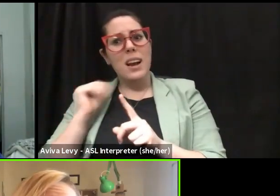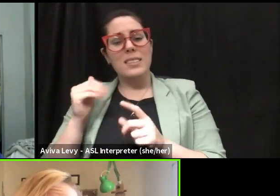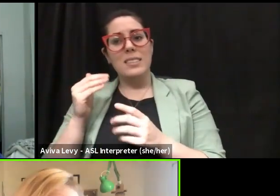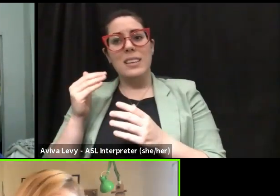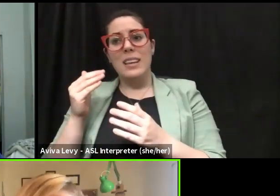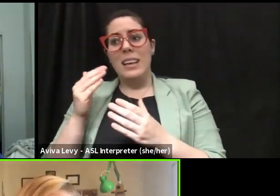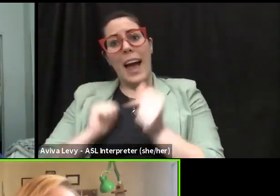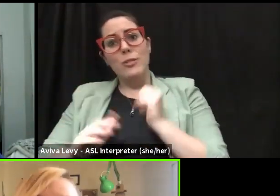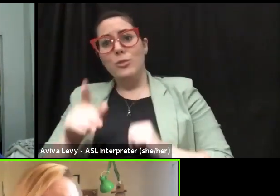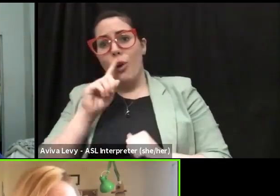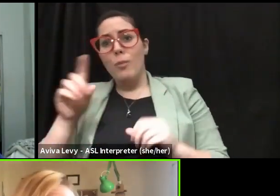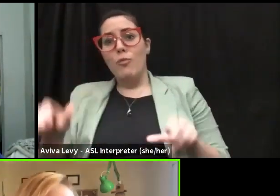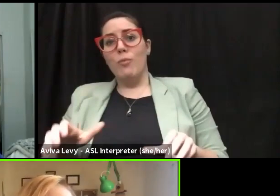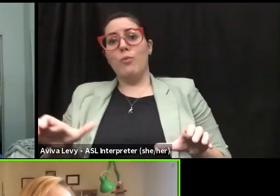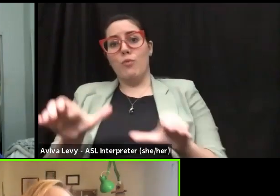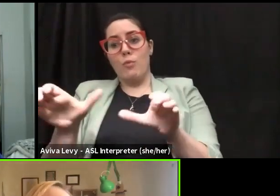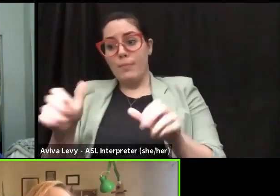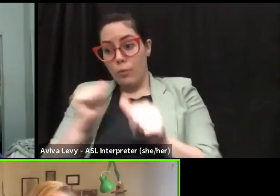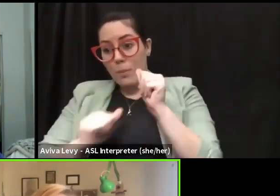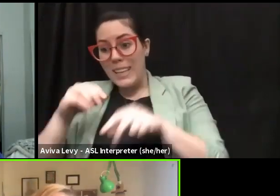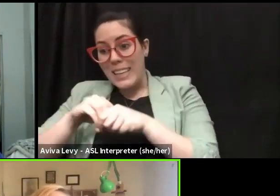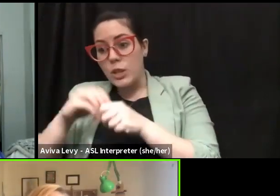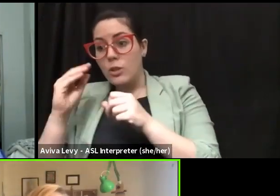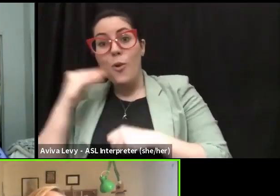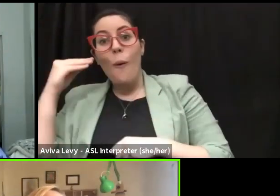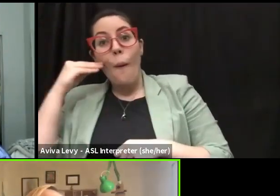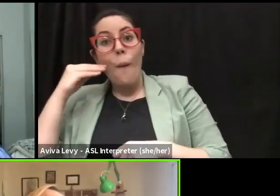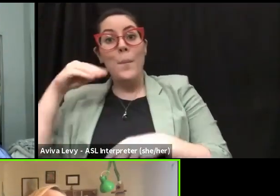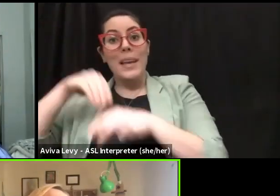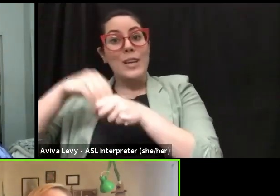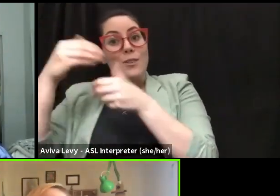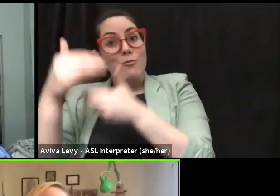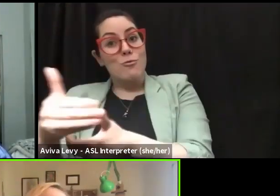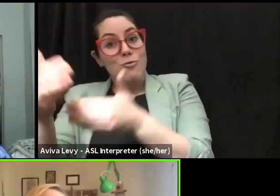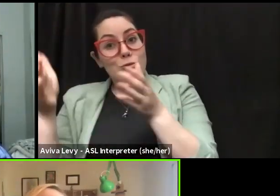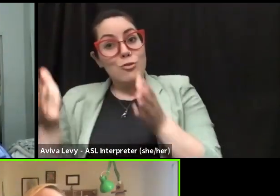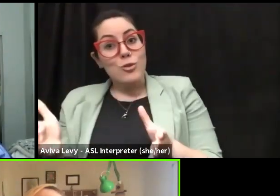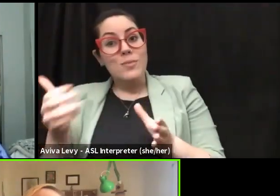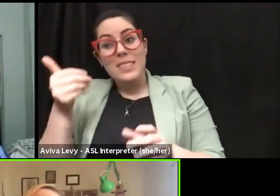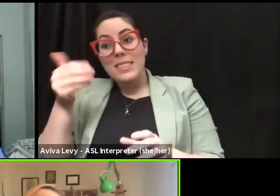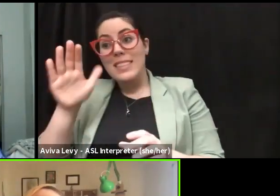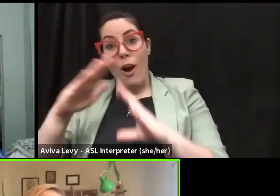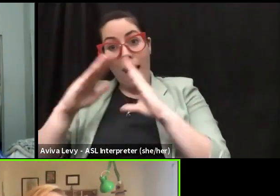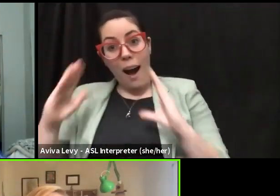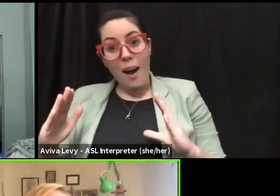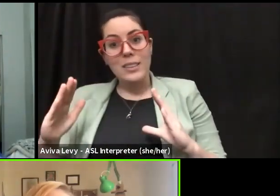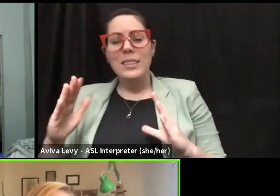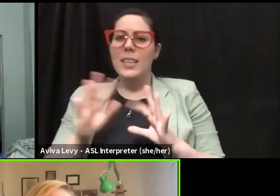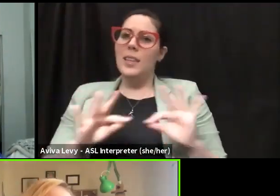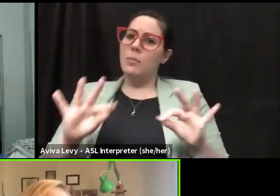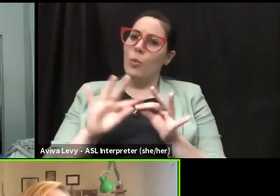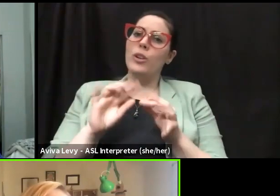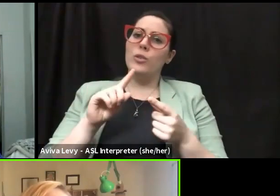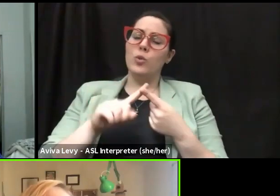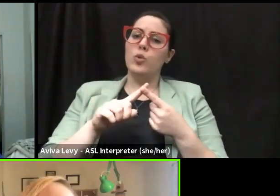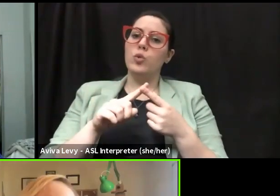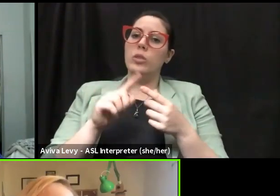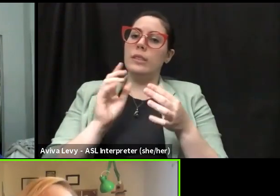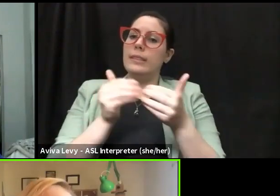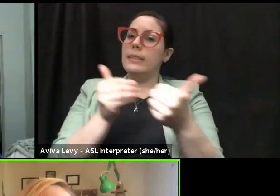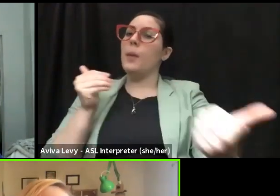are performing in their homes, in their rooms, and we really need to not encourage actors to bring the trauma of their